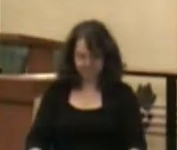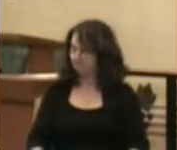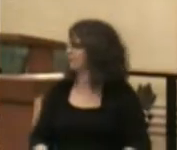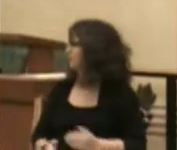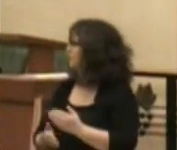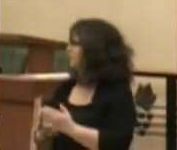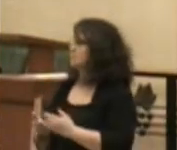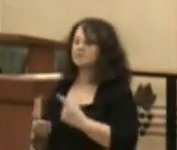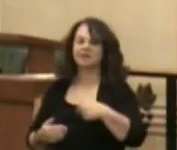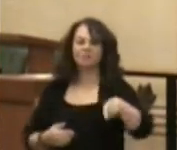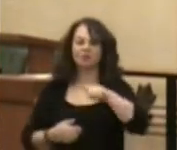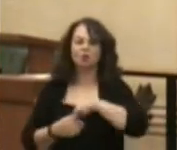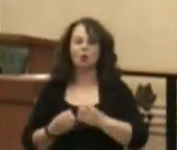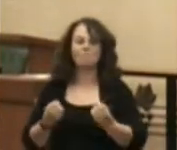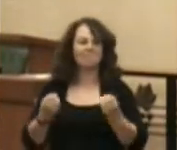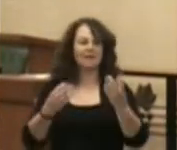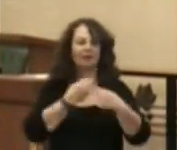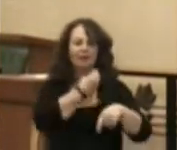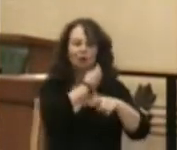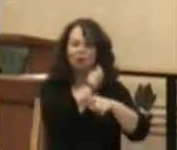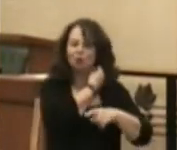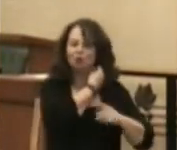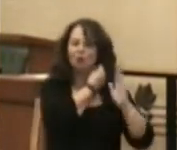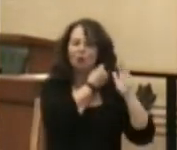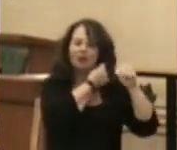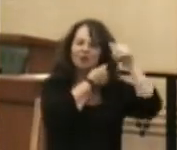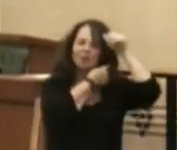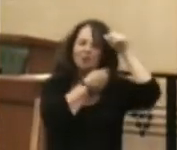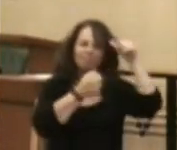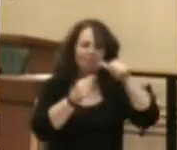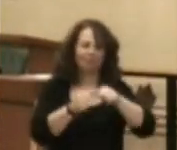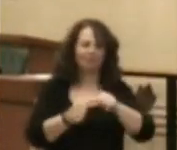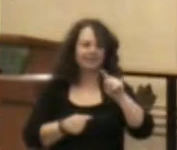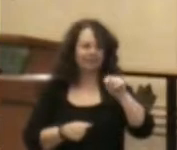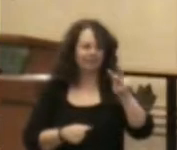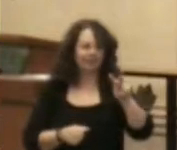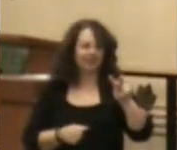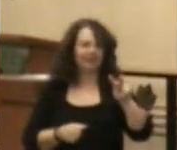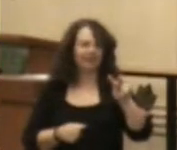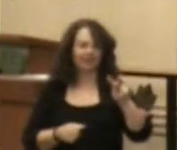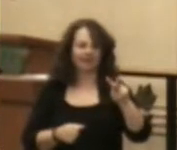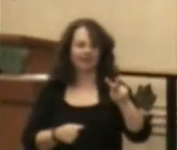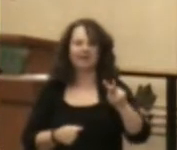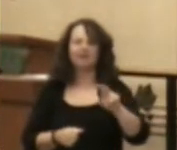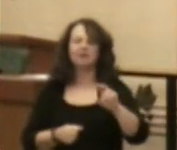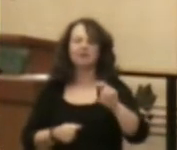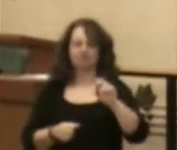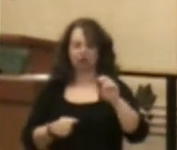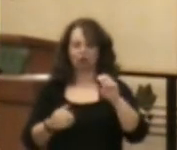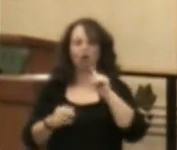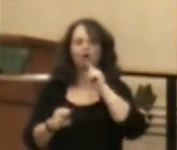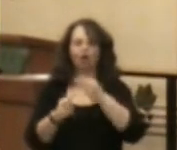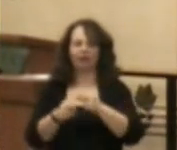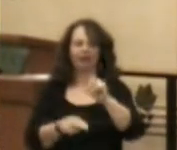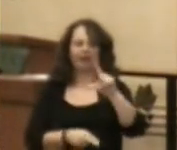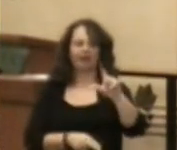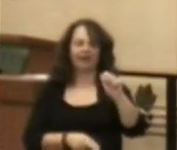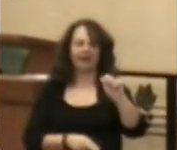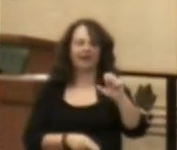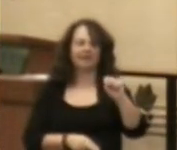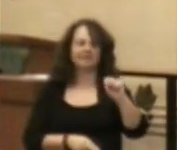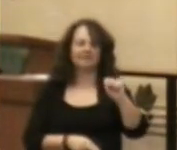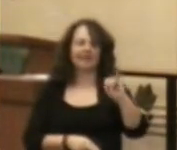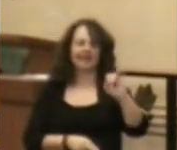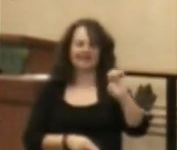Some of you, actually many of you, will remember a television show called Lassie. Evidently,